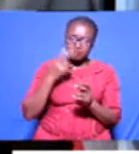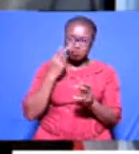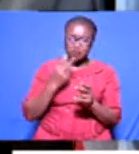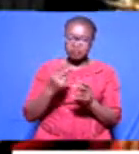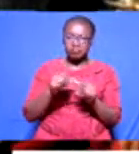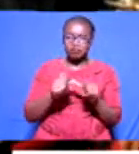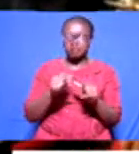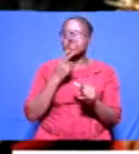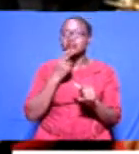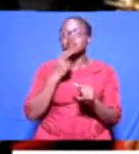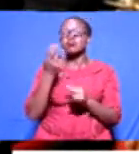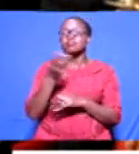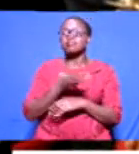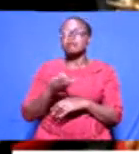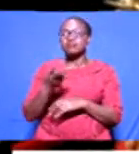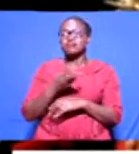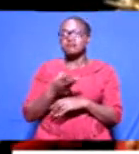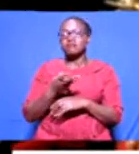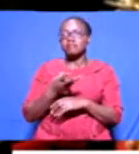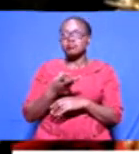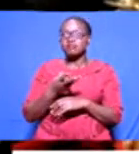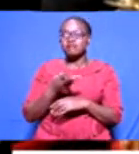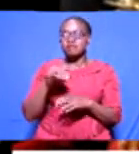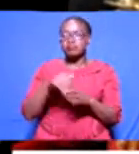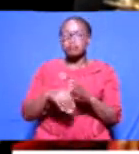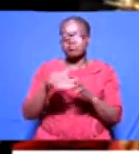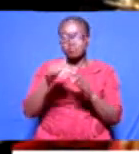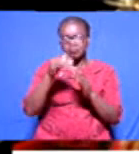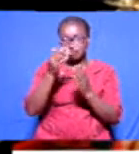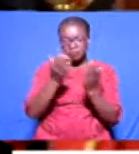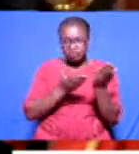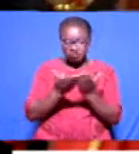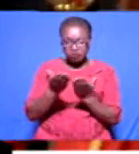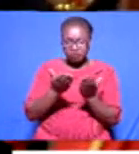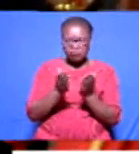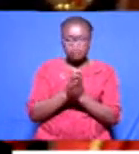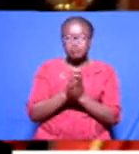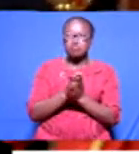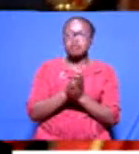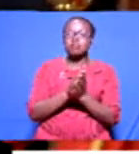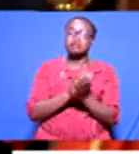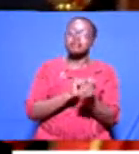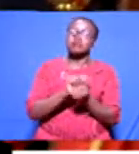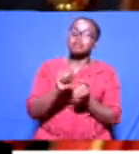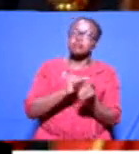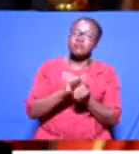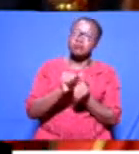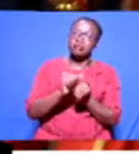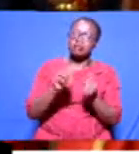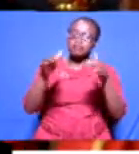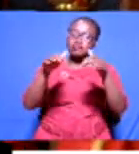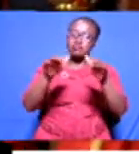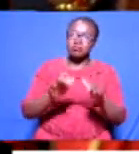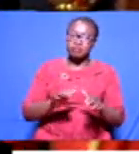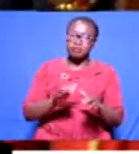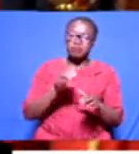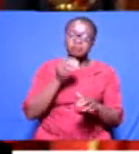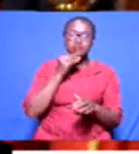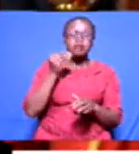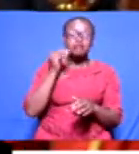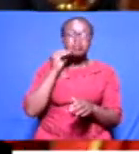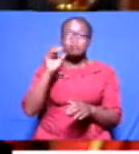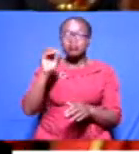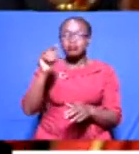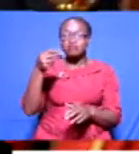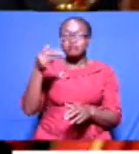and Wednesday, ahead of interdenominational service at Nyayo Stadium on Friday, and the burial ceremony in his native Odhaya home on